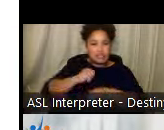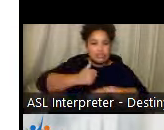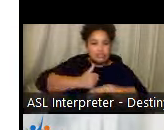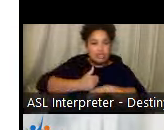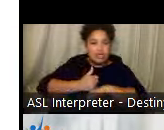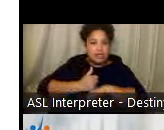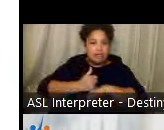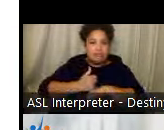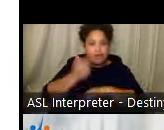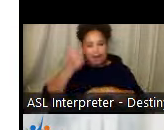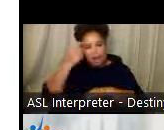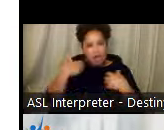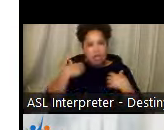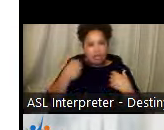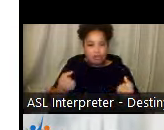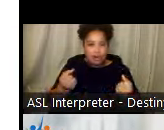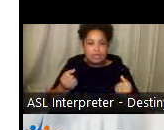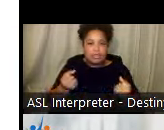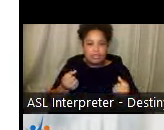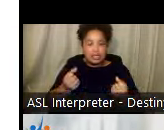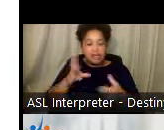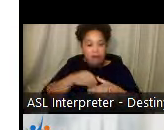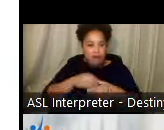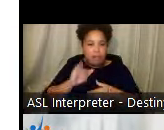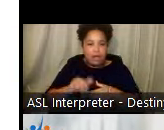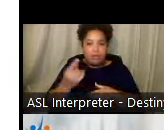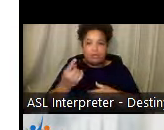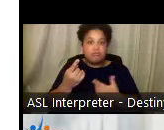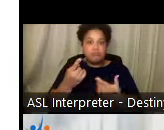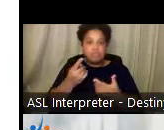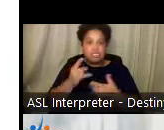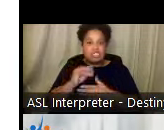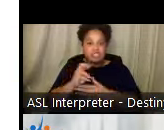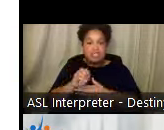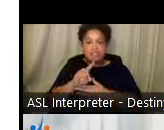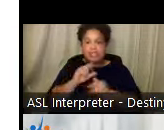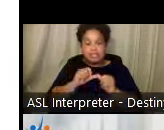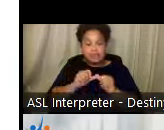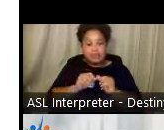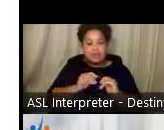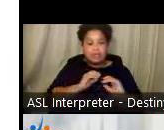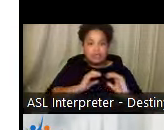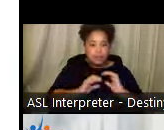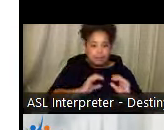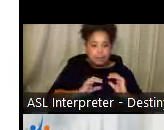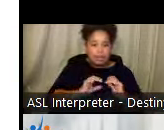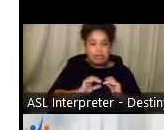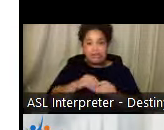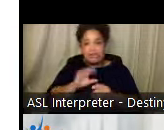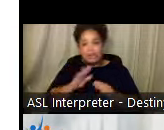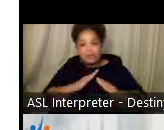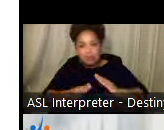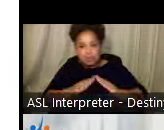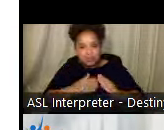counties that are currently working on the Healthy Brain Initiative continue to communicate as well in their communities